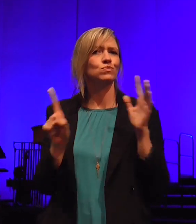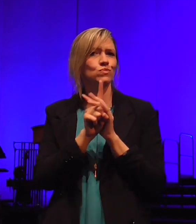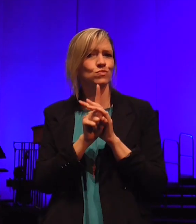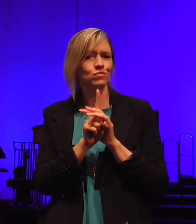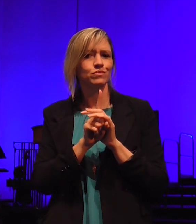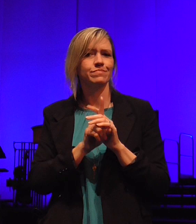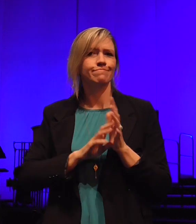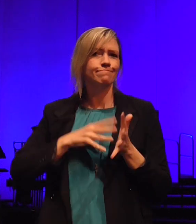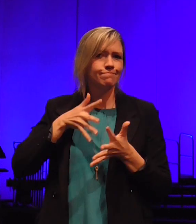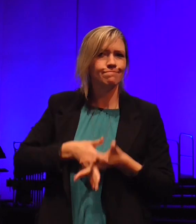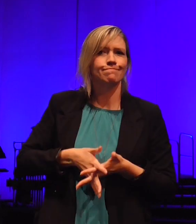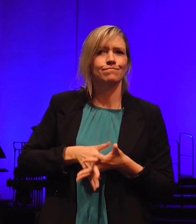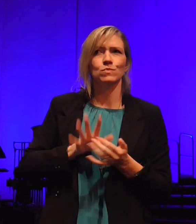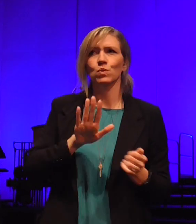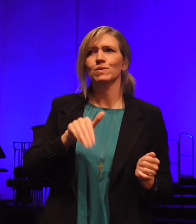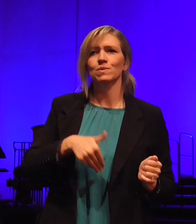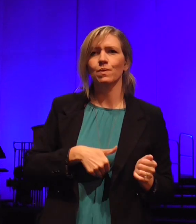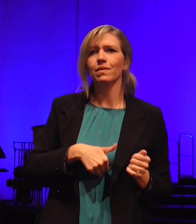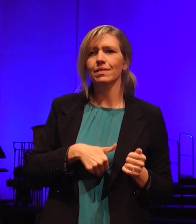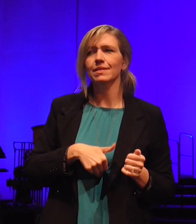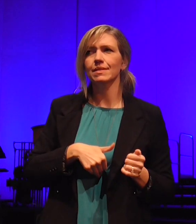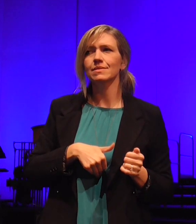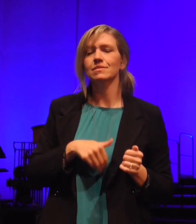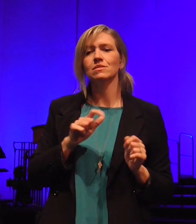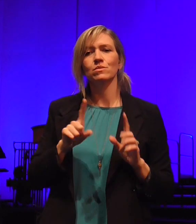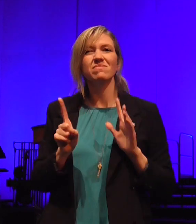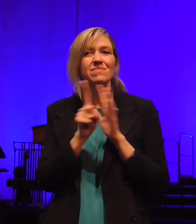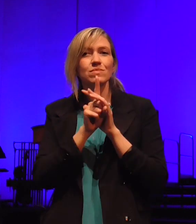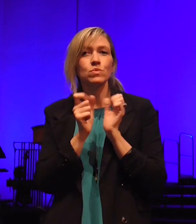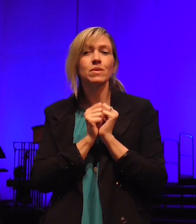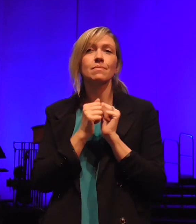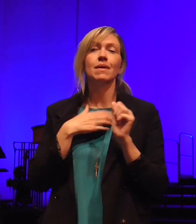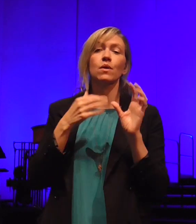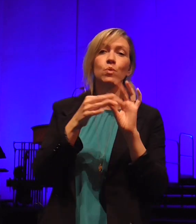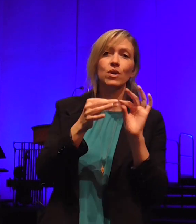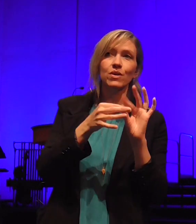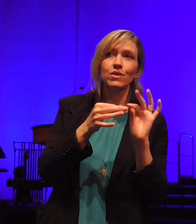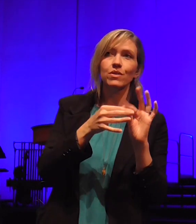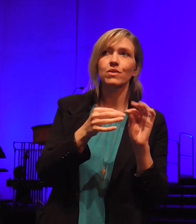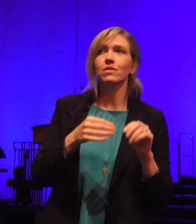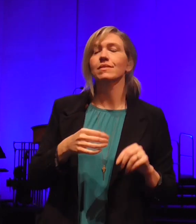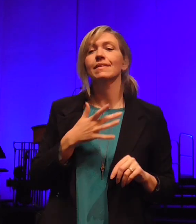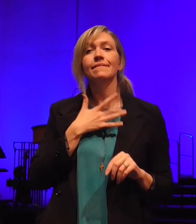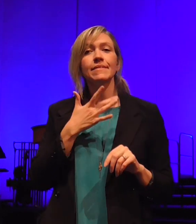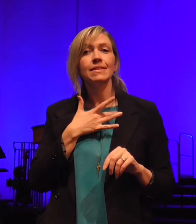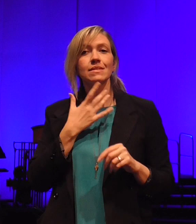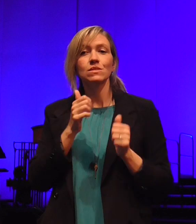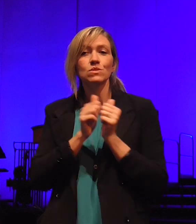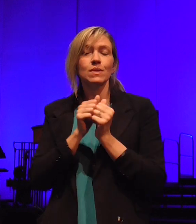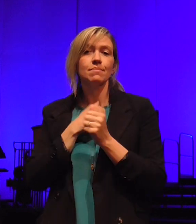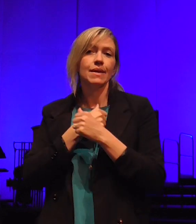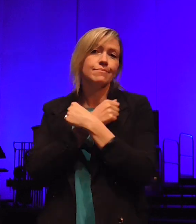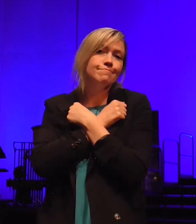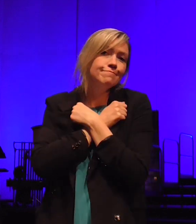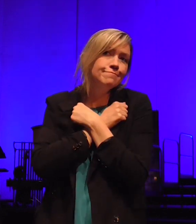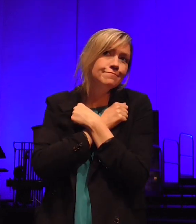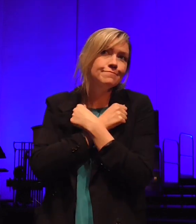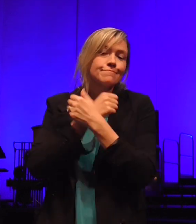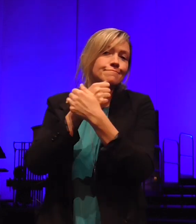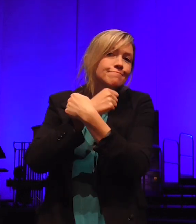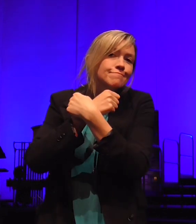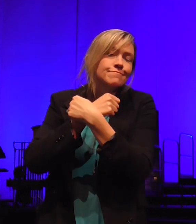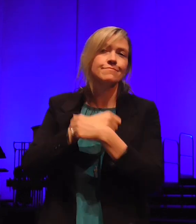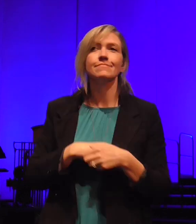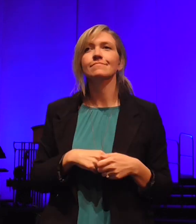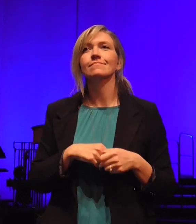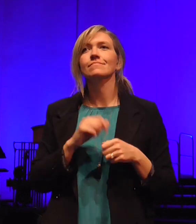known and rooted in my own soul, so that it speaks through my word, so that it feels through my embraces,